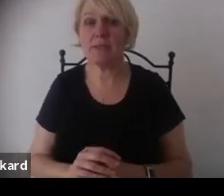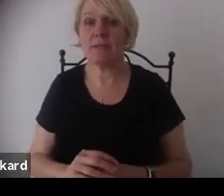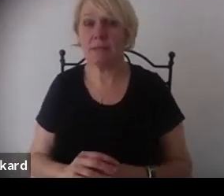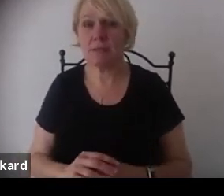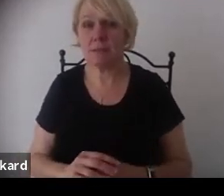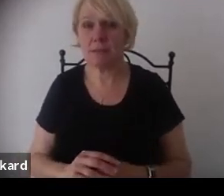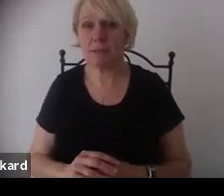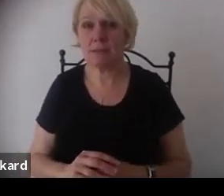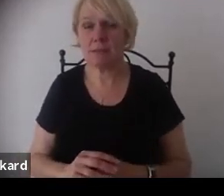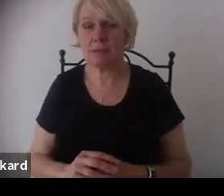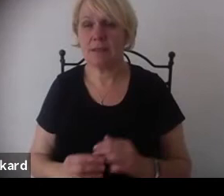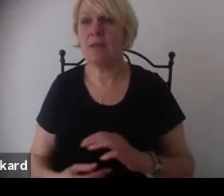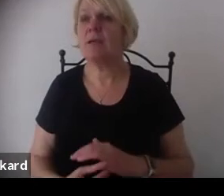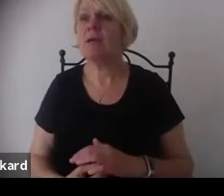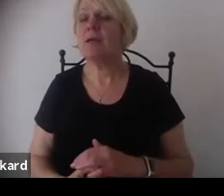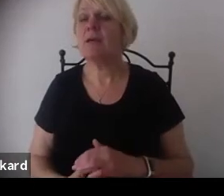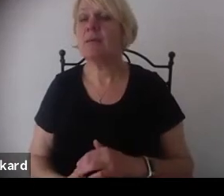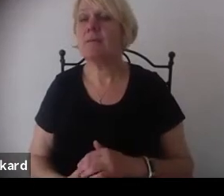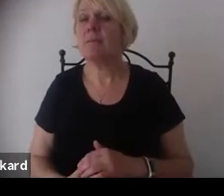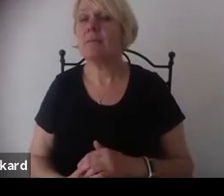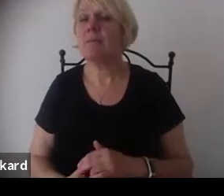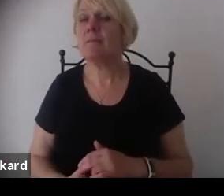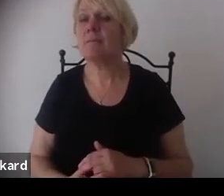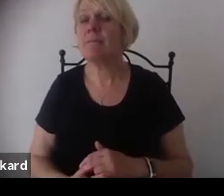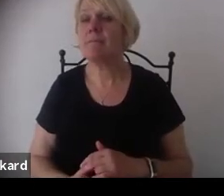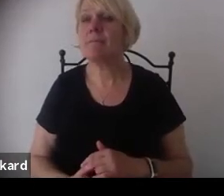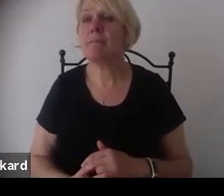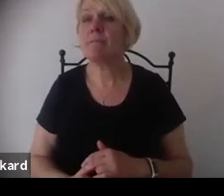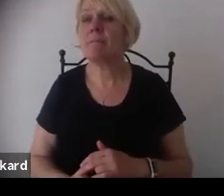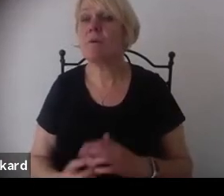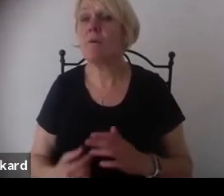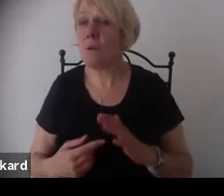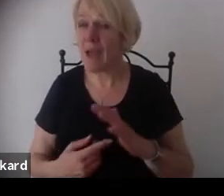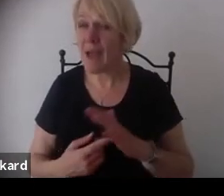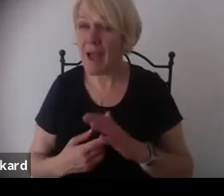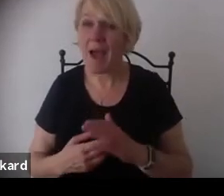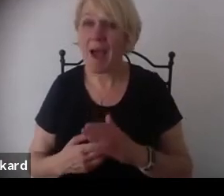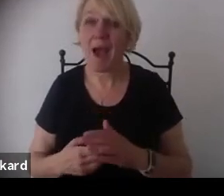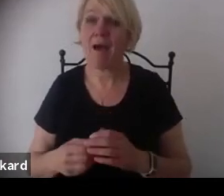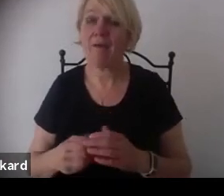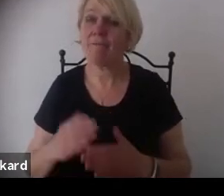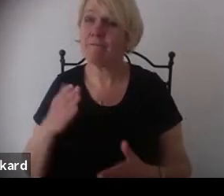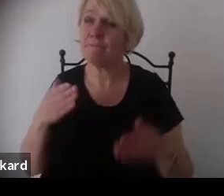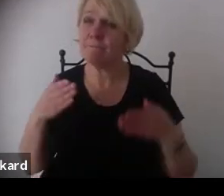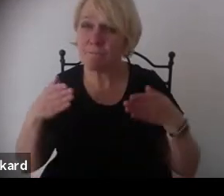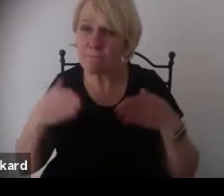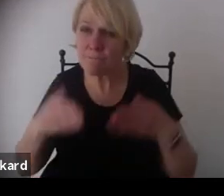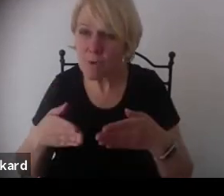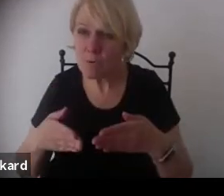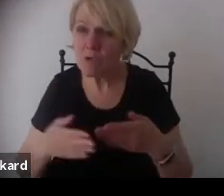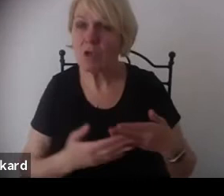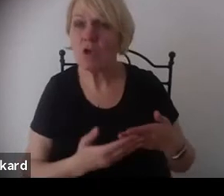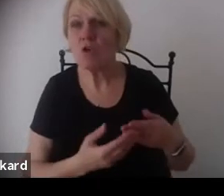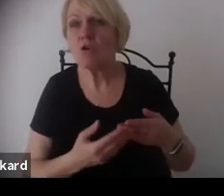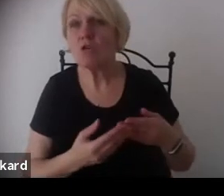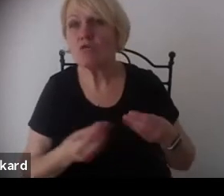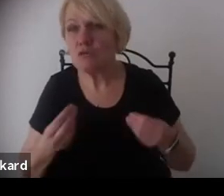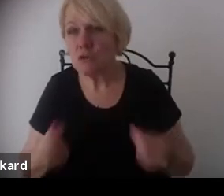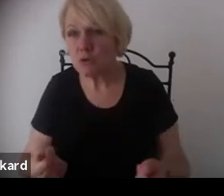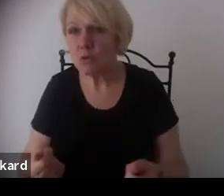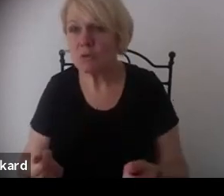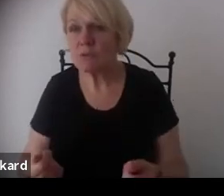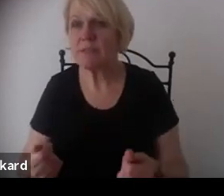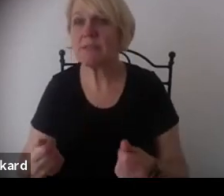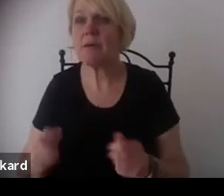it's very important to say that we have dedicated our resources to protect our patients who needed to come into